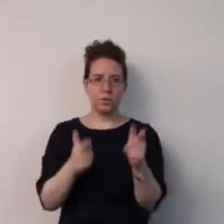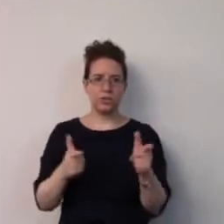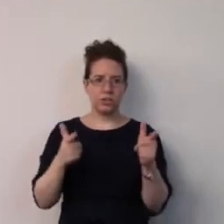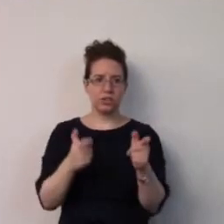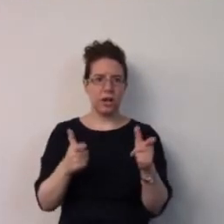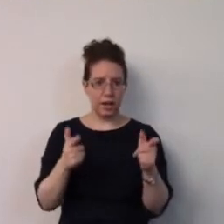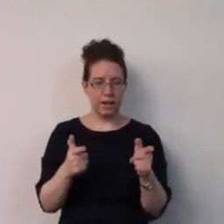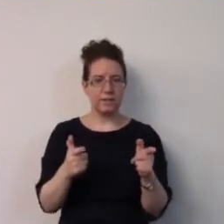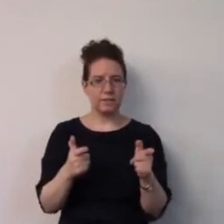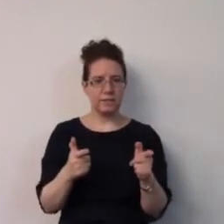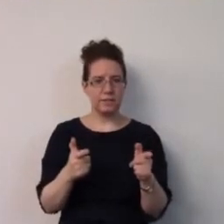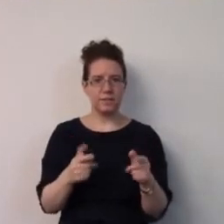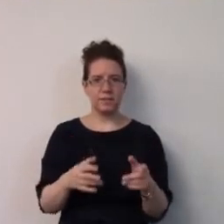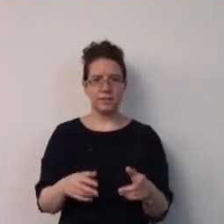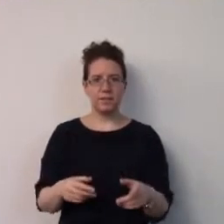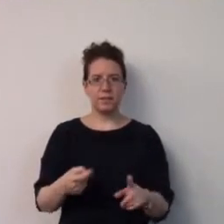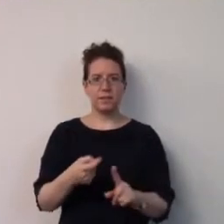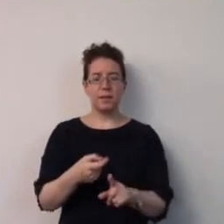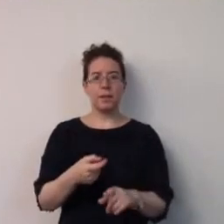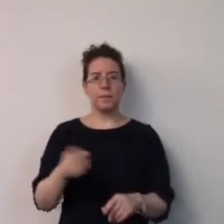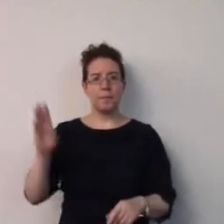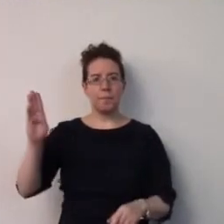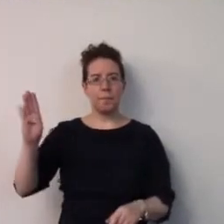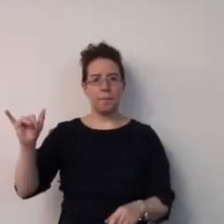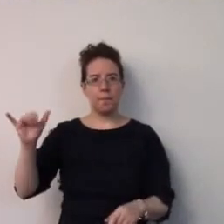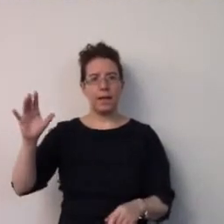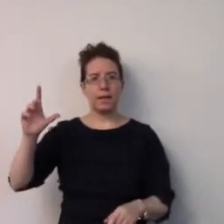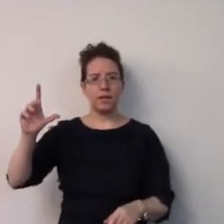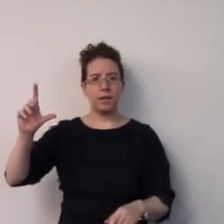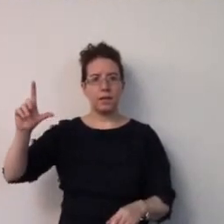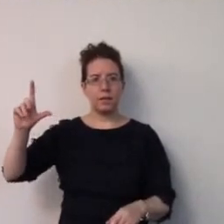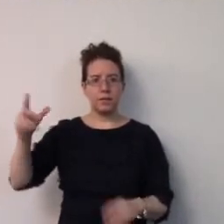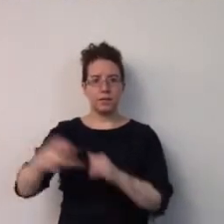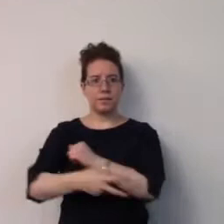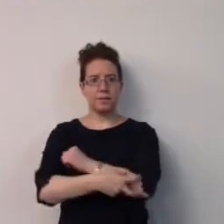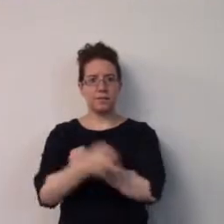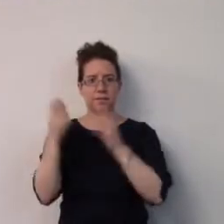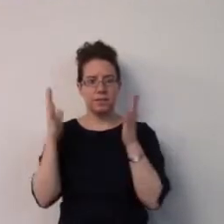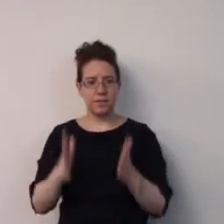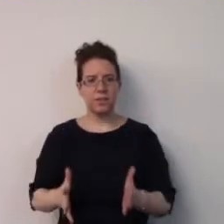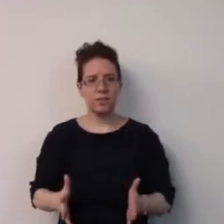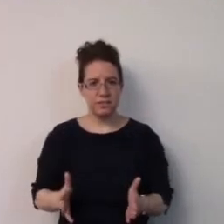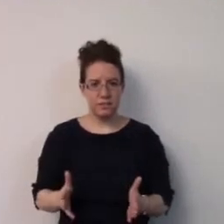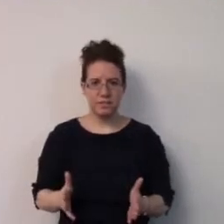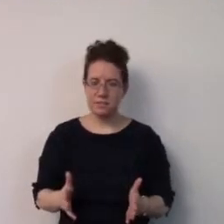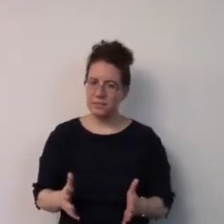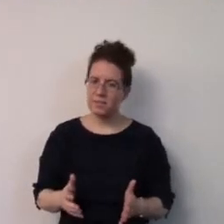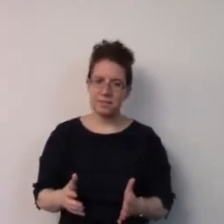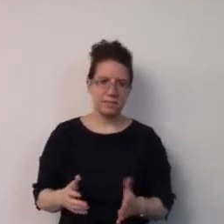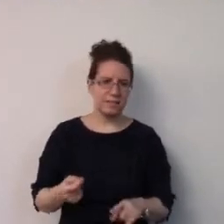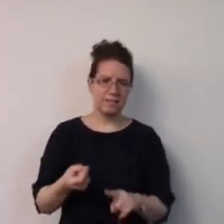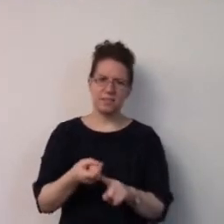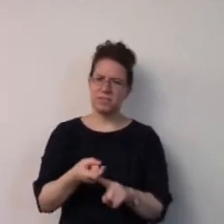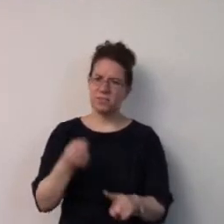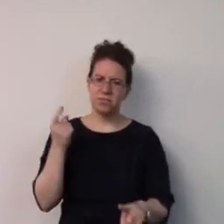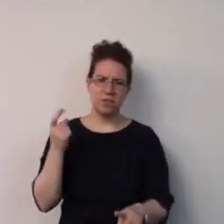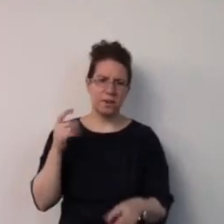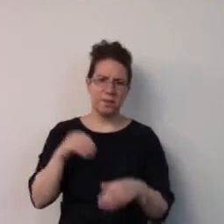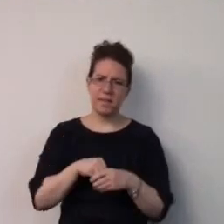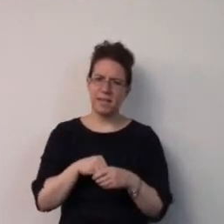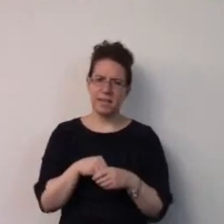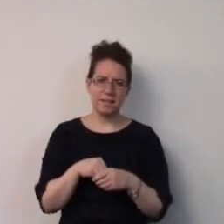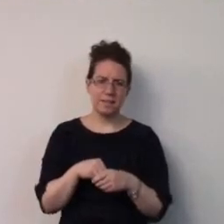He was a law-abiding citizen. God have mercy. I repent for the stuff that's going